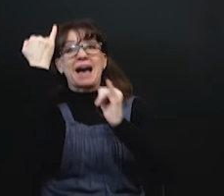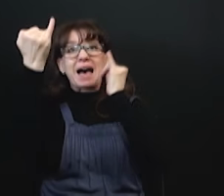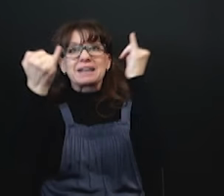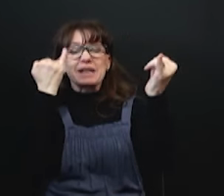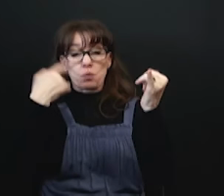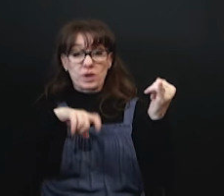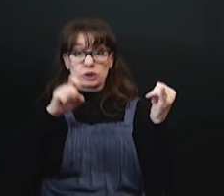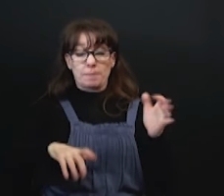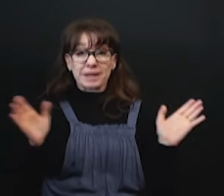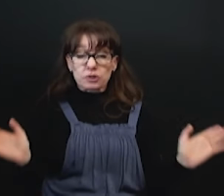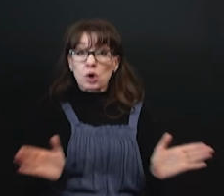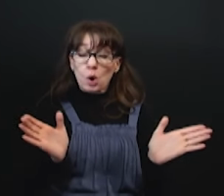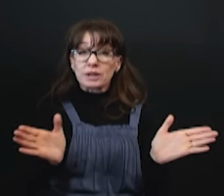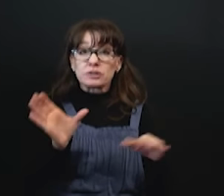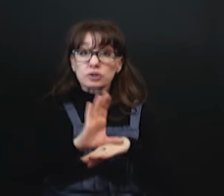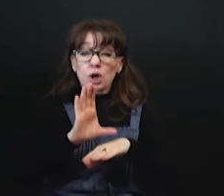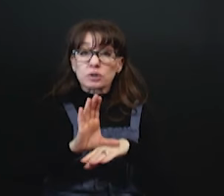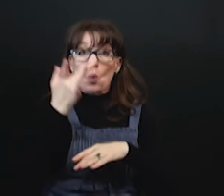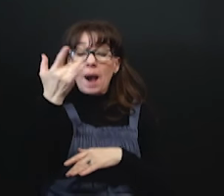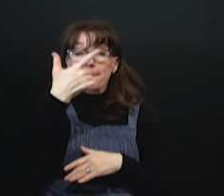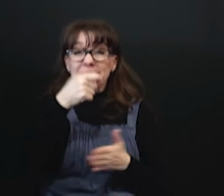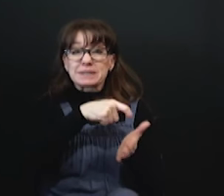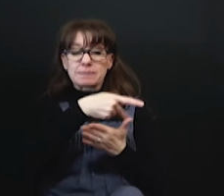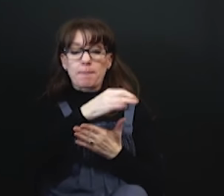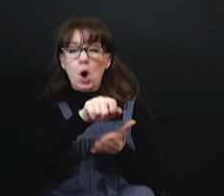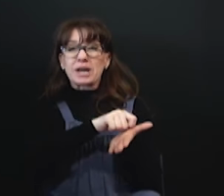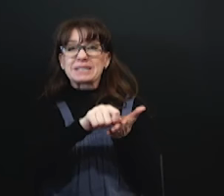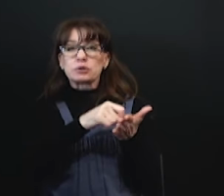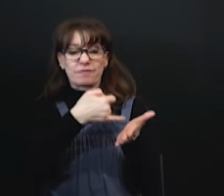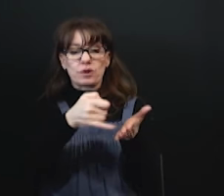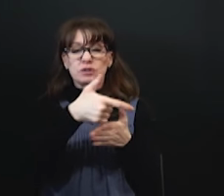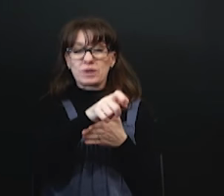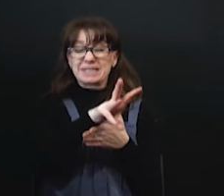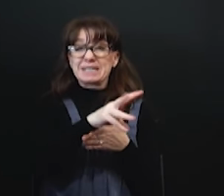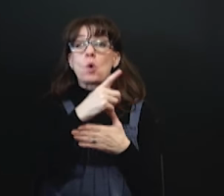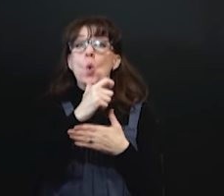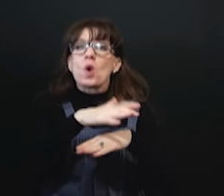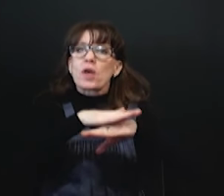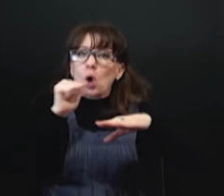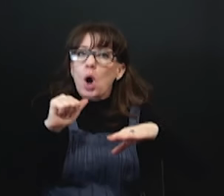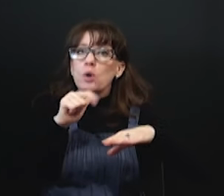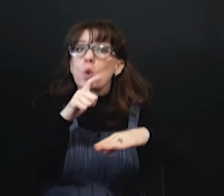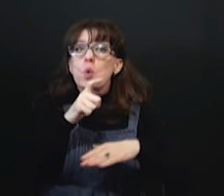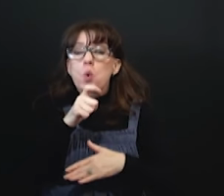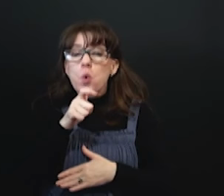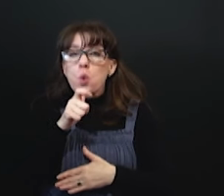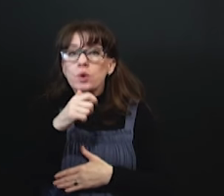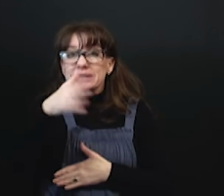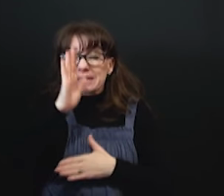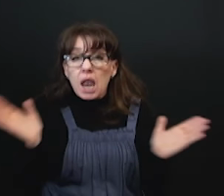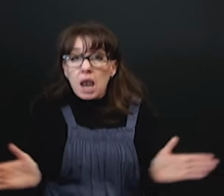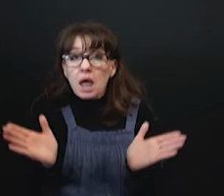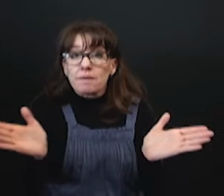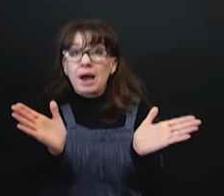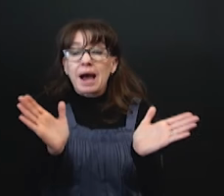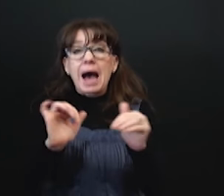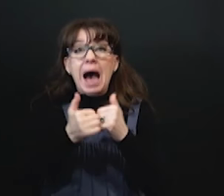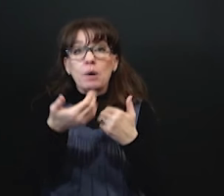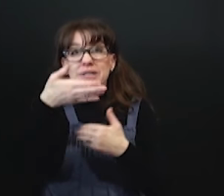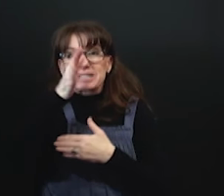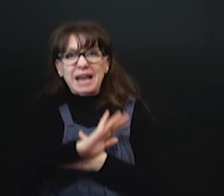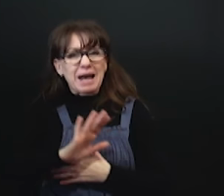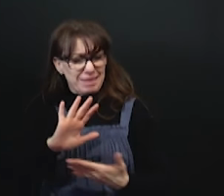we should be encouraged, church, because Paul goes on in verse 26, who are the called? Who are those that God is lifting up? How is God's upside